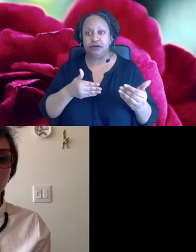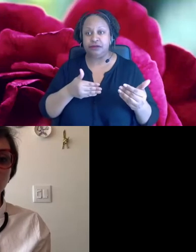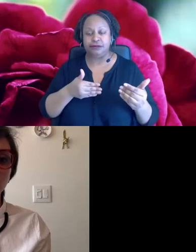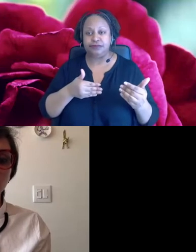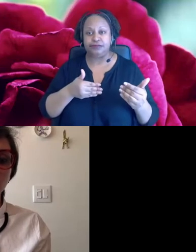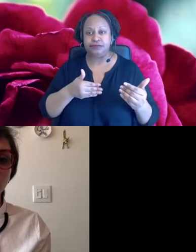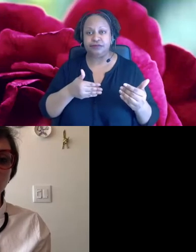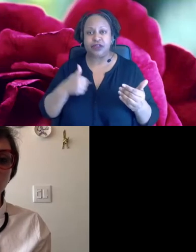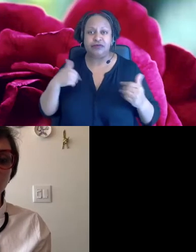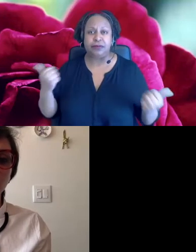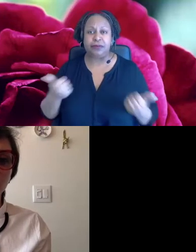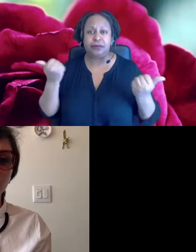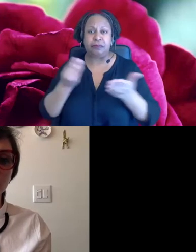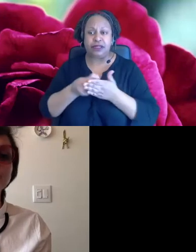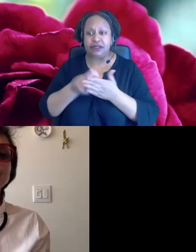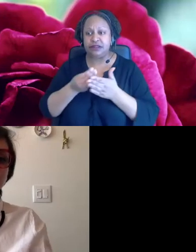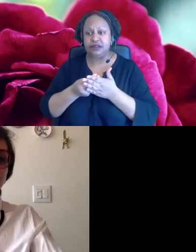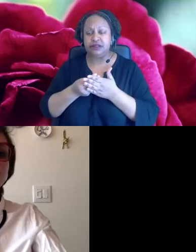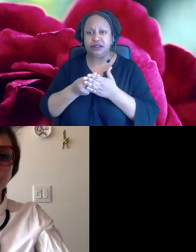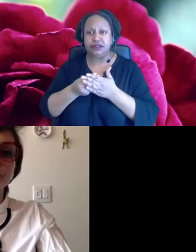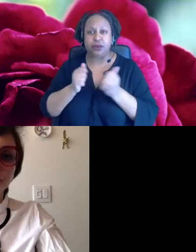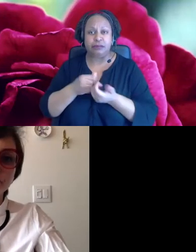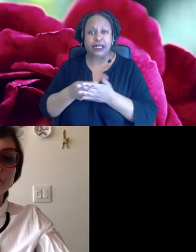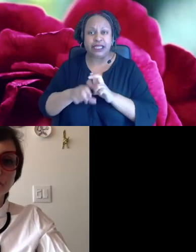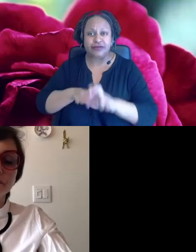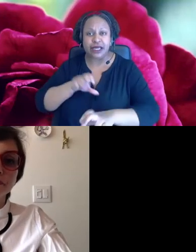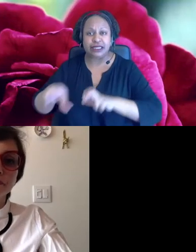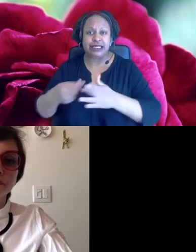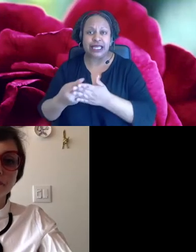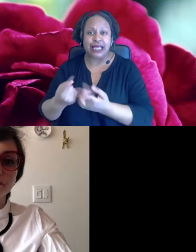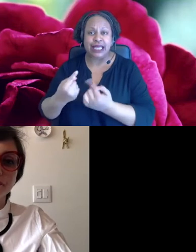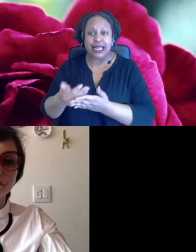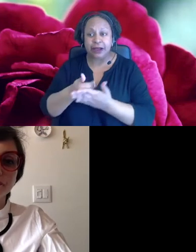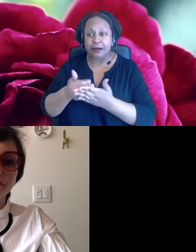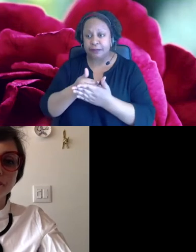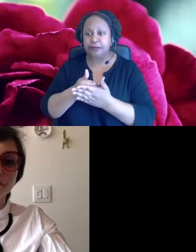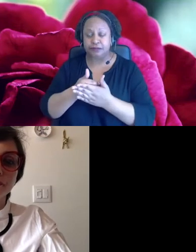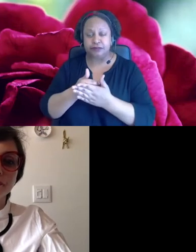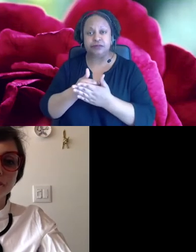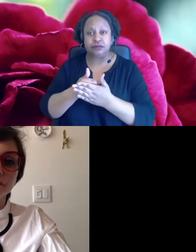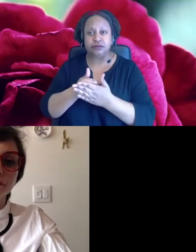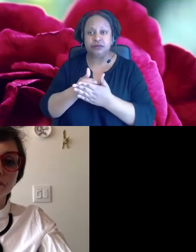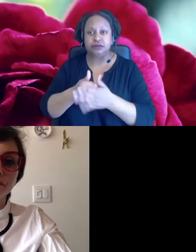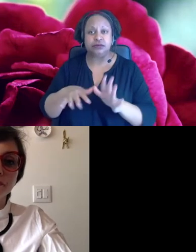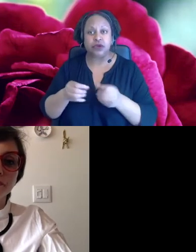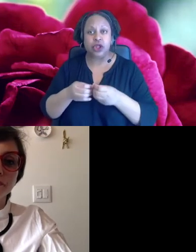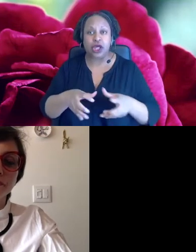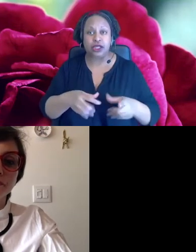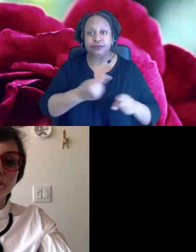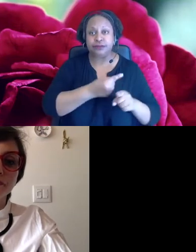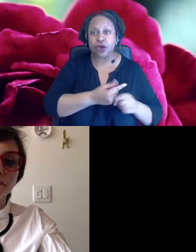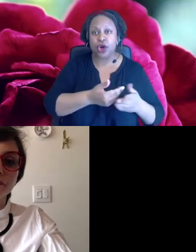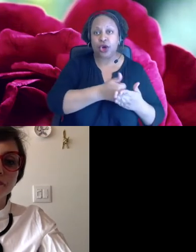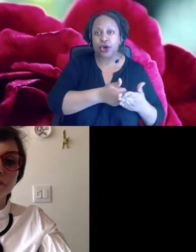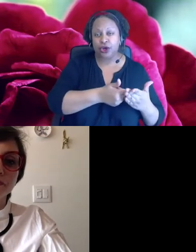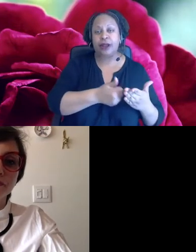a millionaire with investment income, and you lost your earned income and therefore were